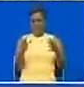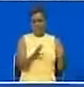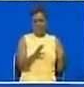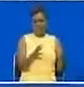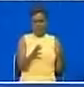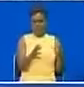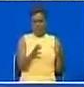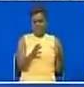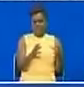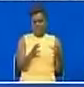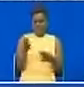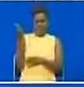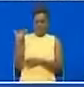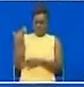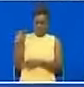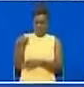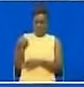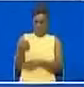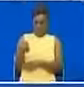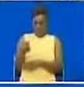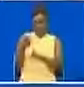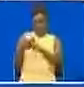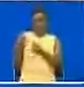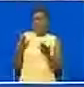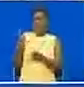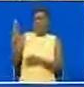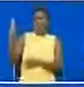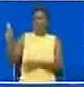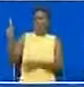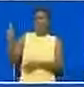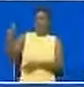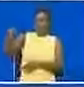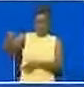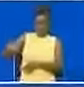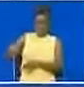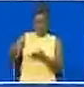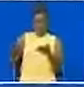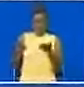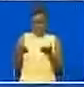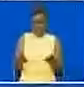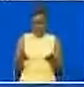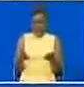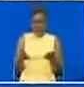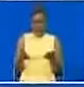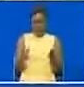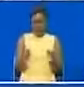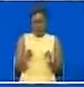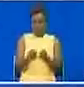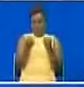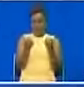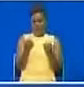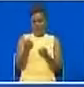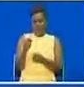The rebellion, initially thought to have sprung from the URP-dominated Rift Valley, is gradually taking root in the Mount Kenya region.